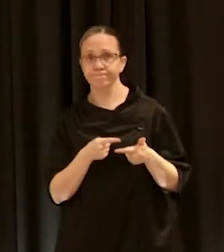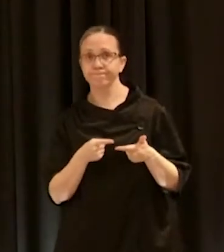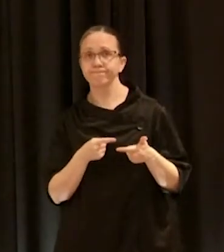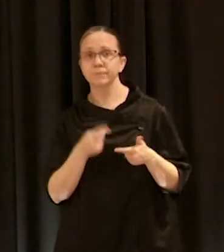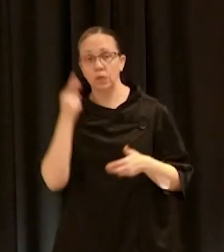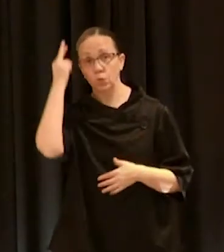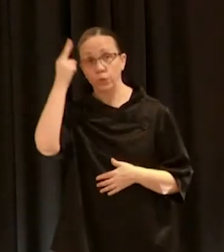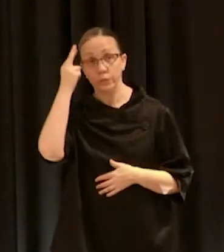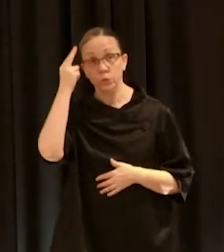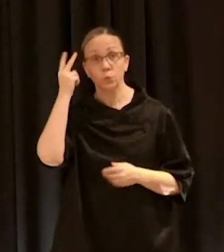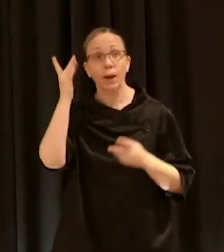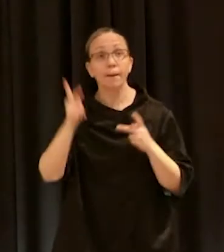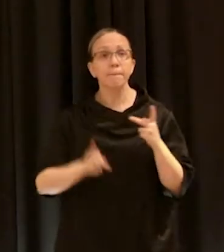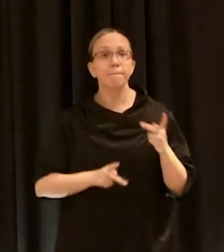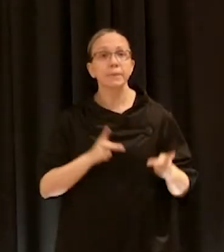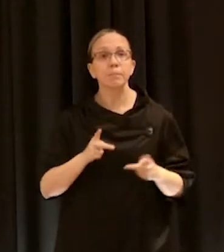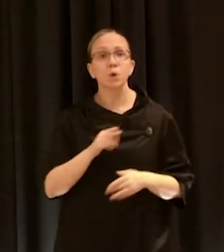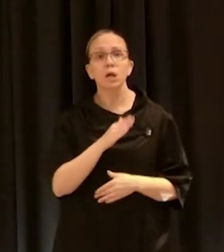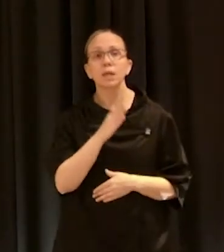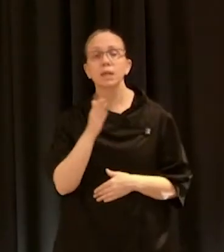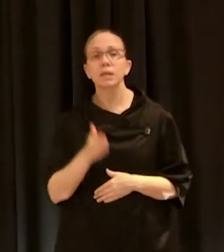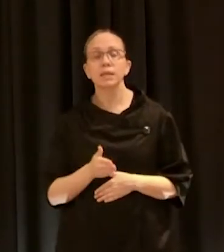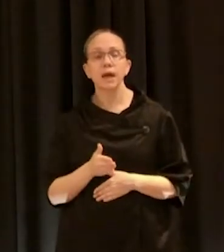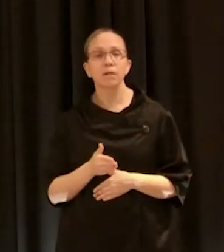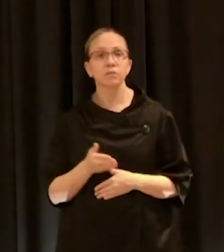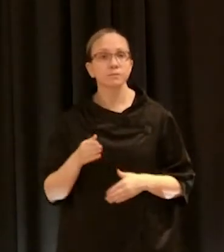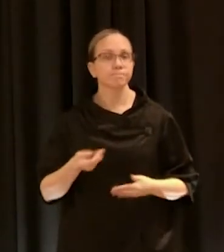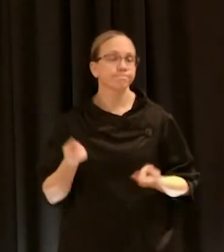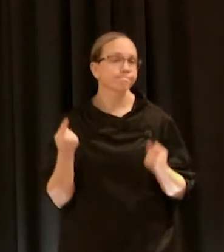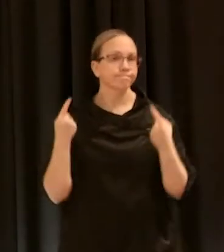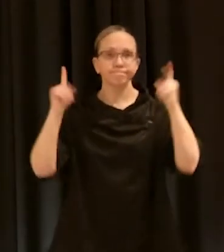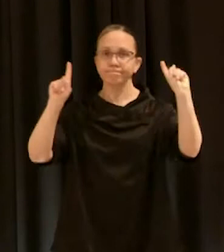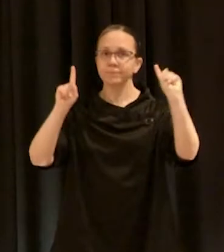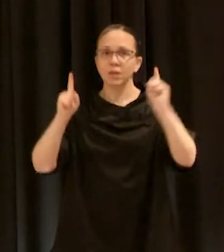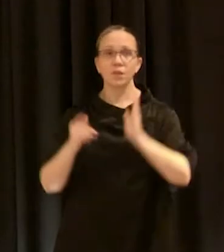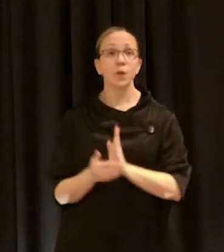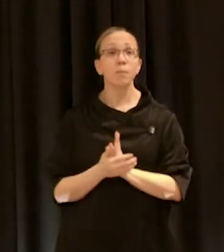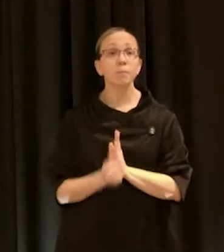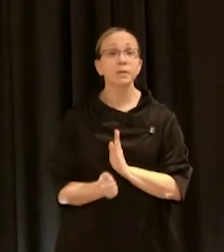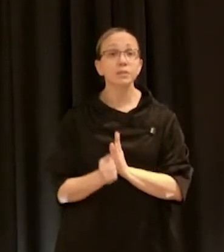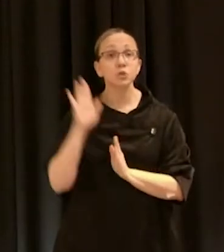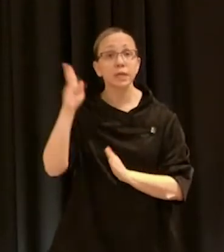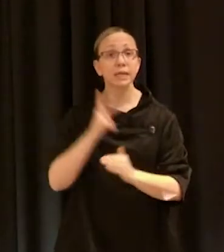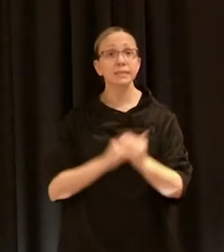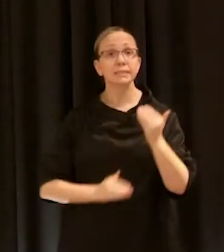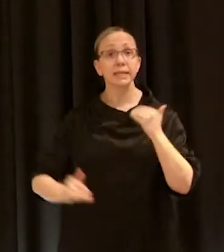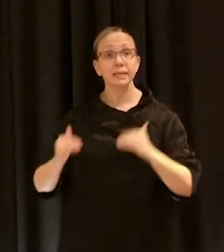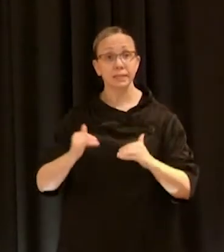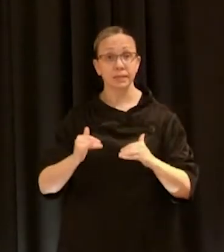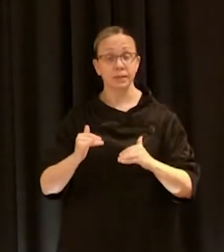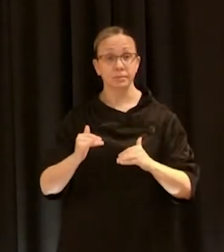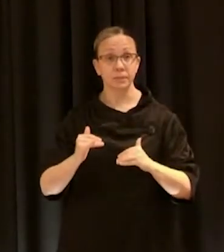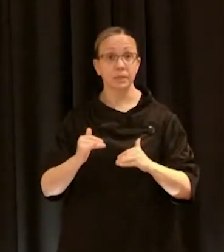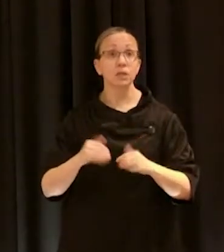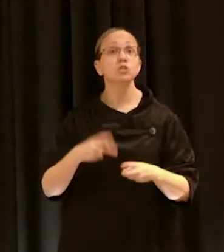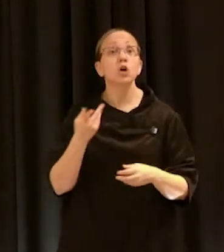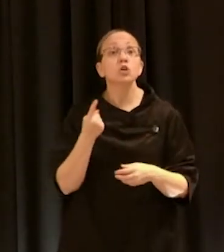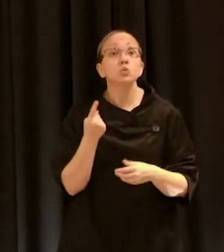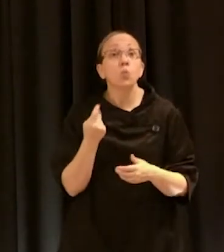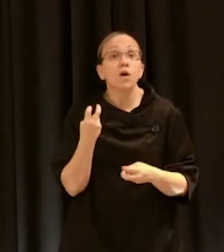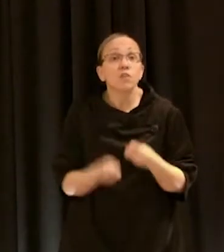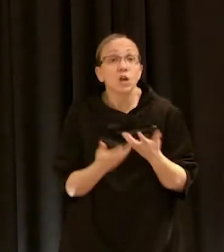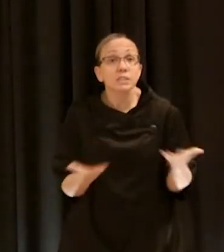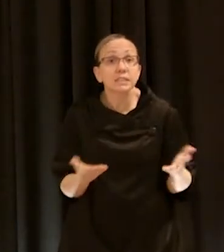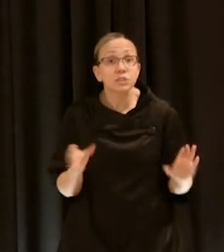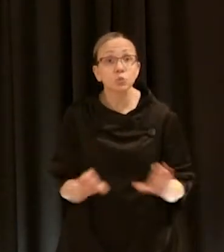main reasons why people never reach their potential in the kingdom of God. Therefore, one of the hardest